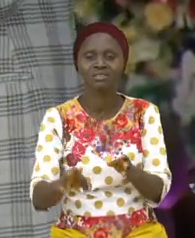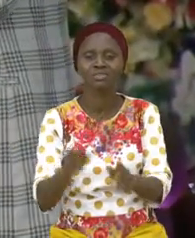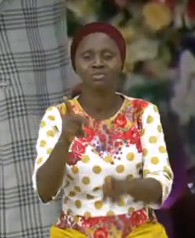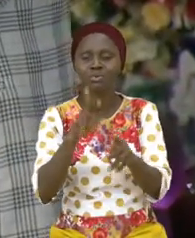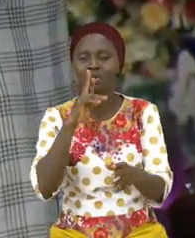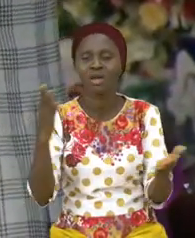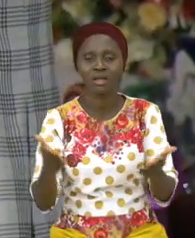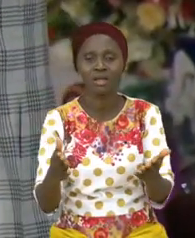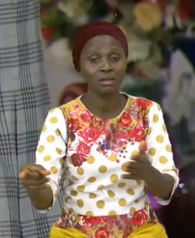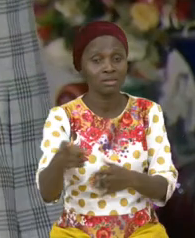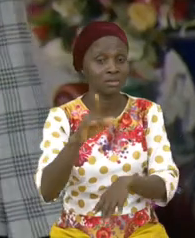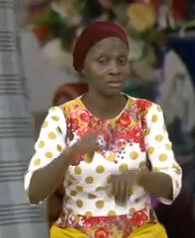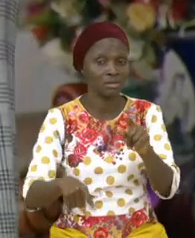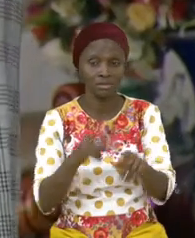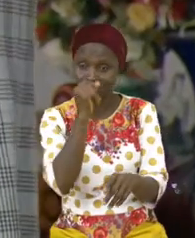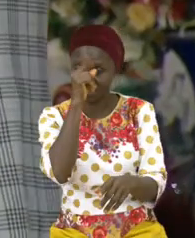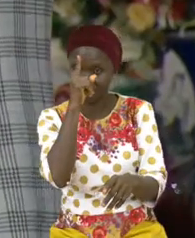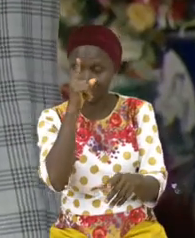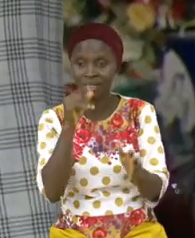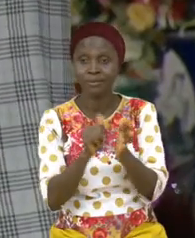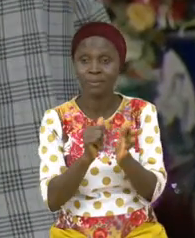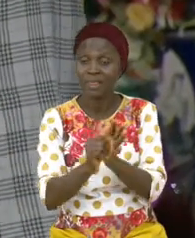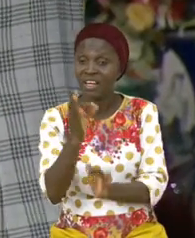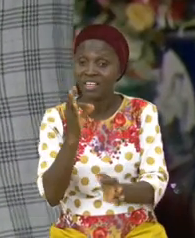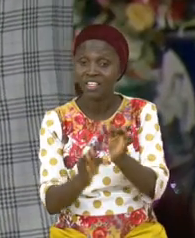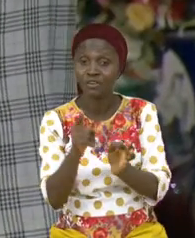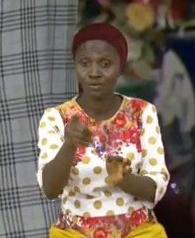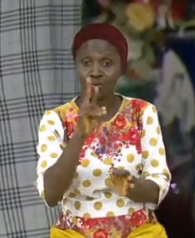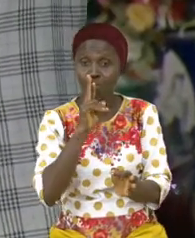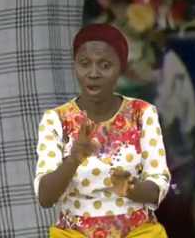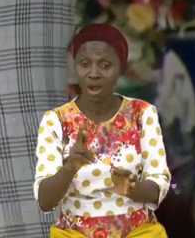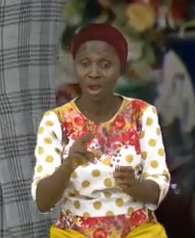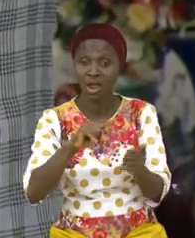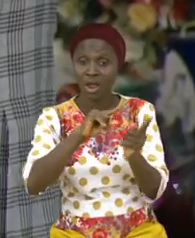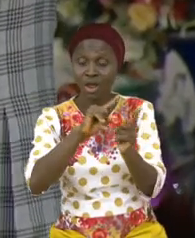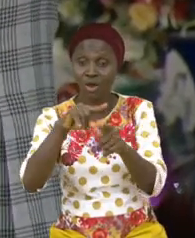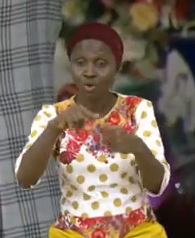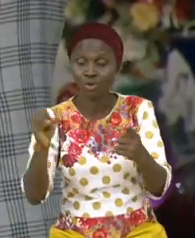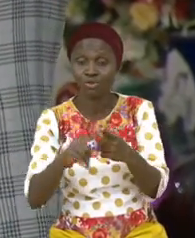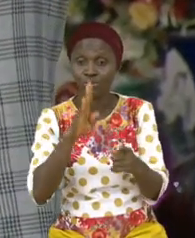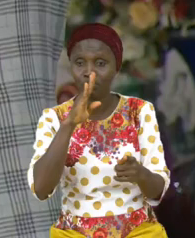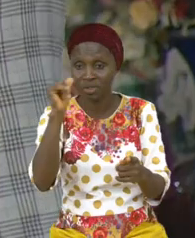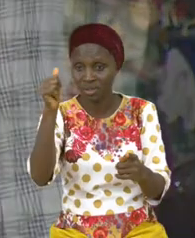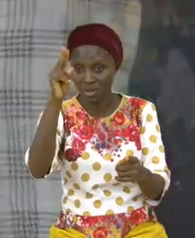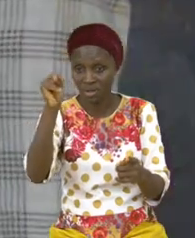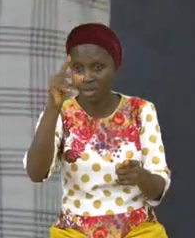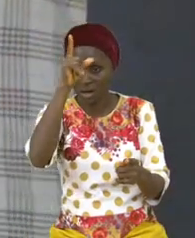cannot understand that if you are going to be an eagle, you have to